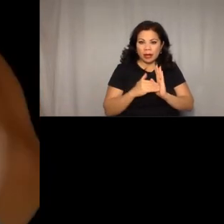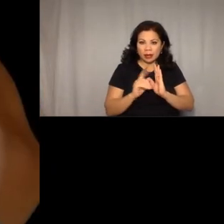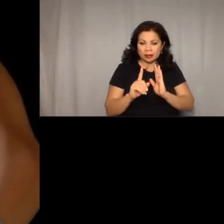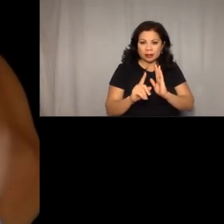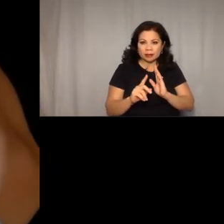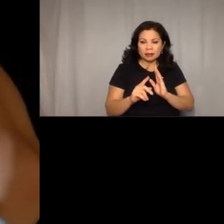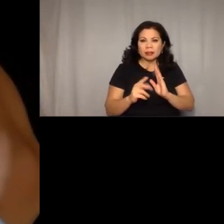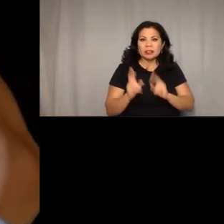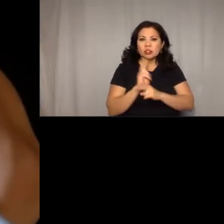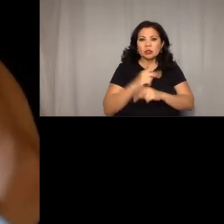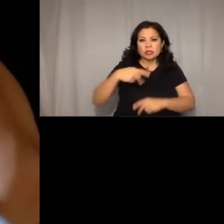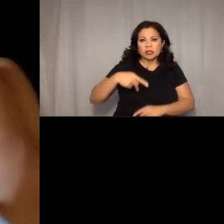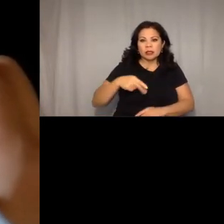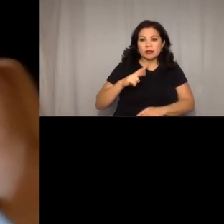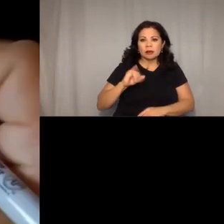primes.